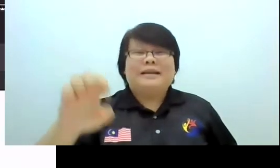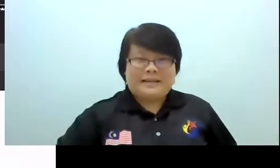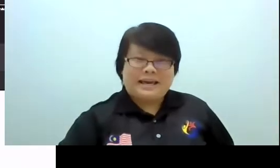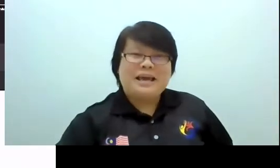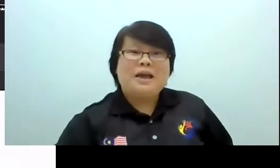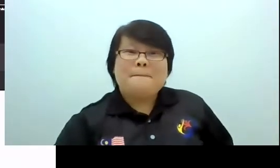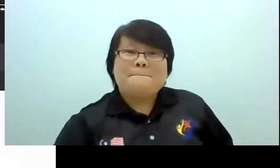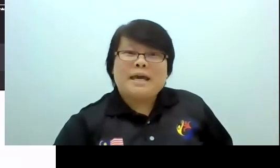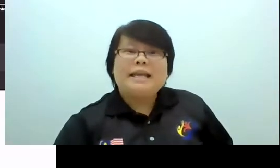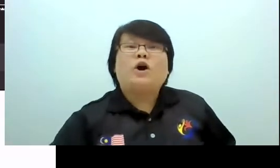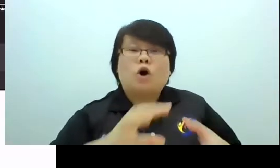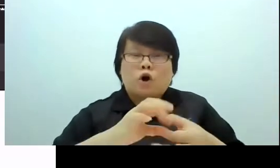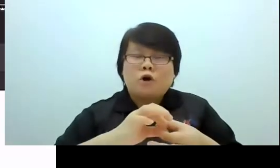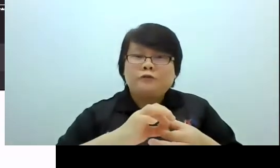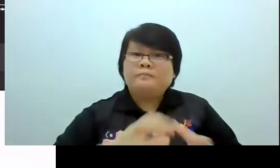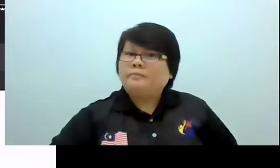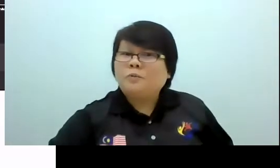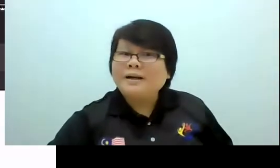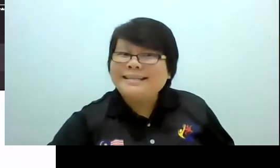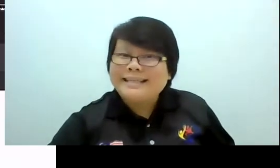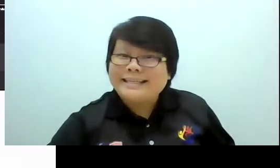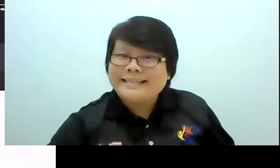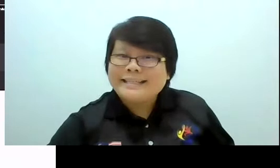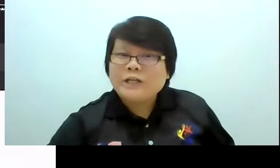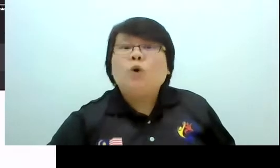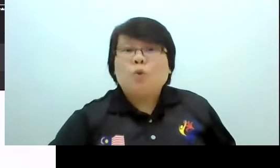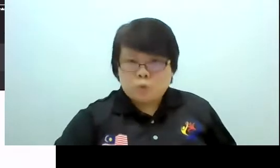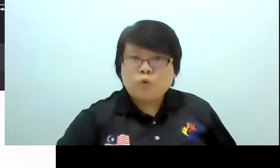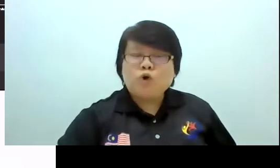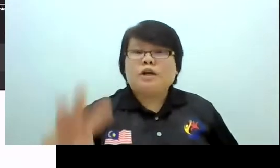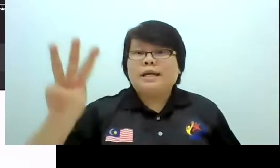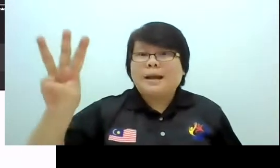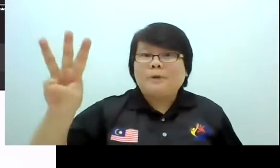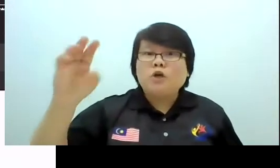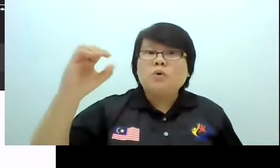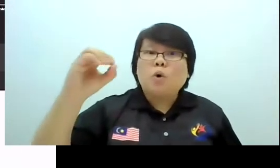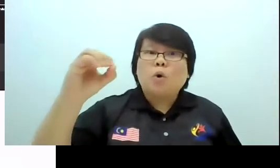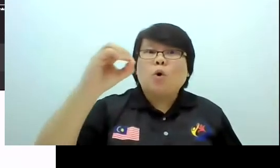M-A-D-E. Okay. Made of, what is this? Wood.